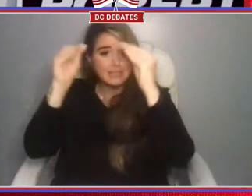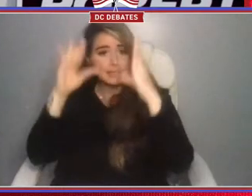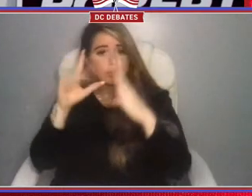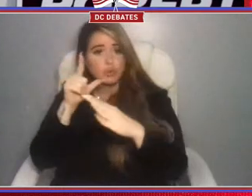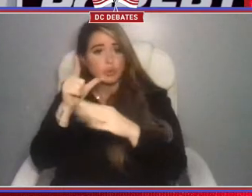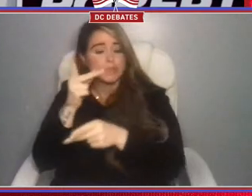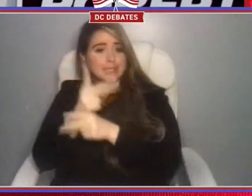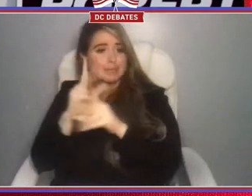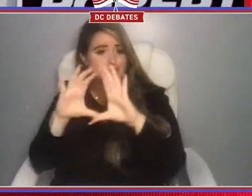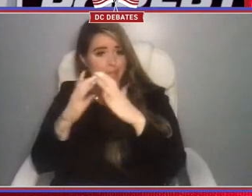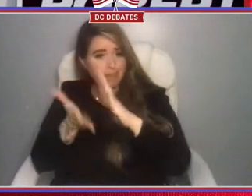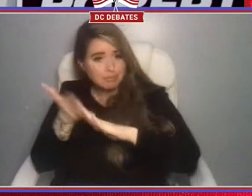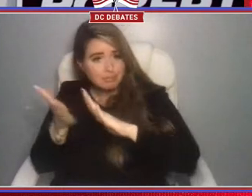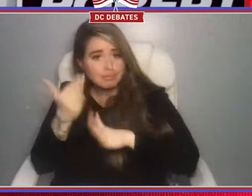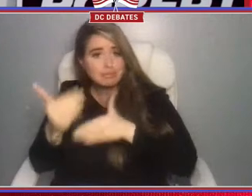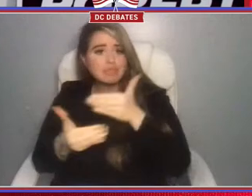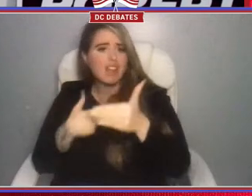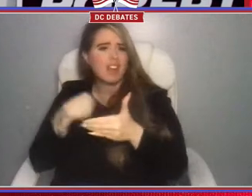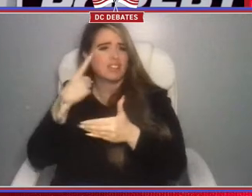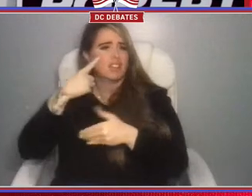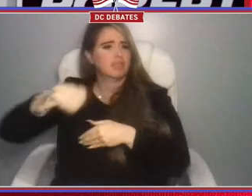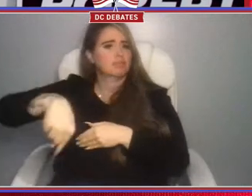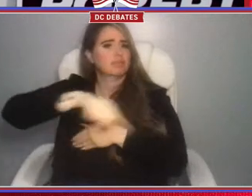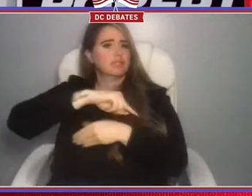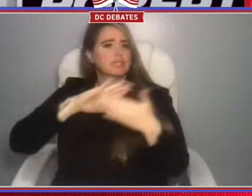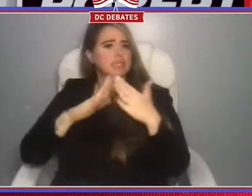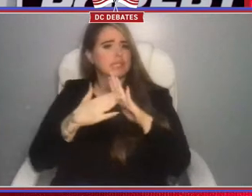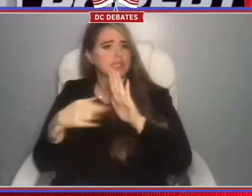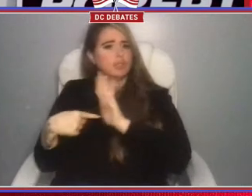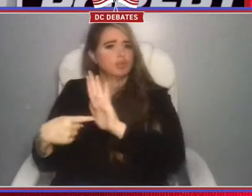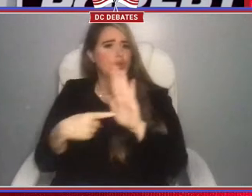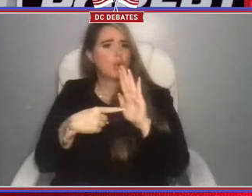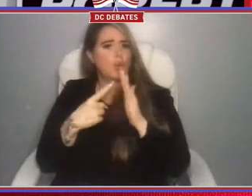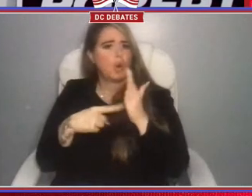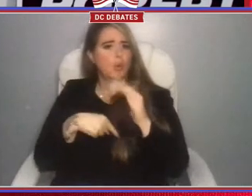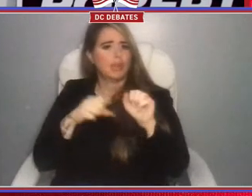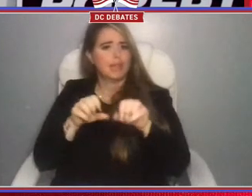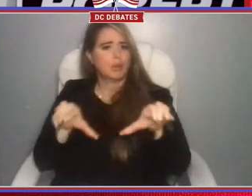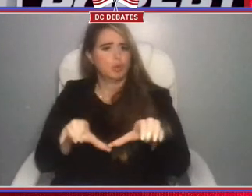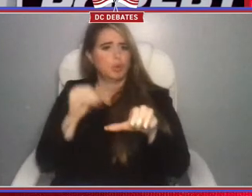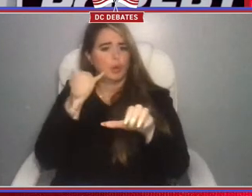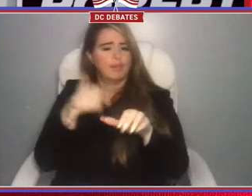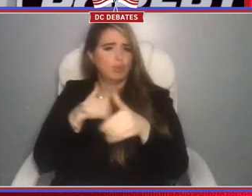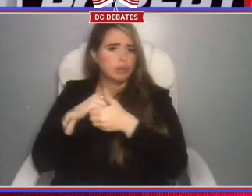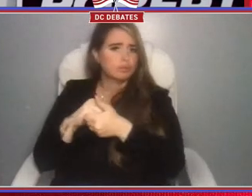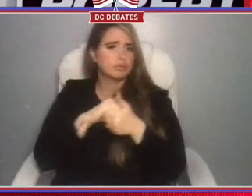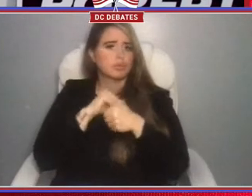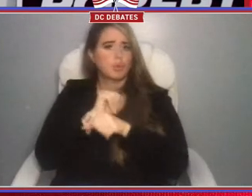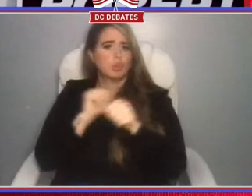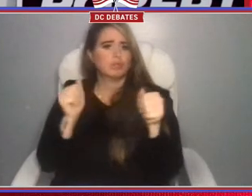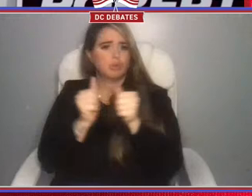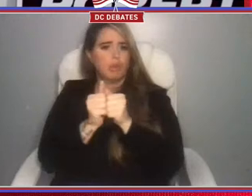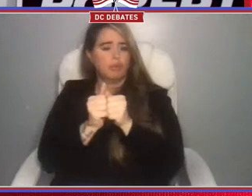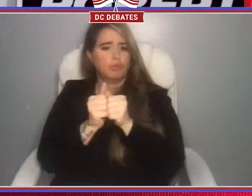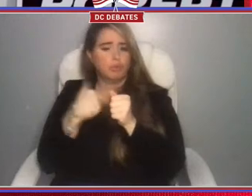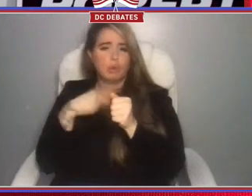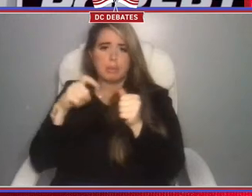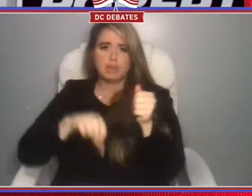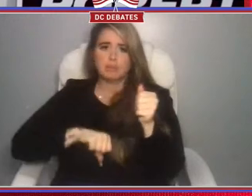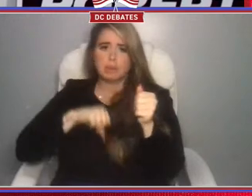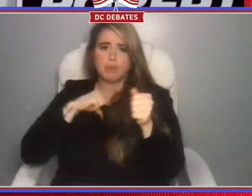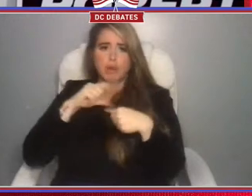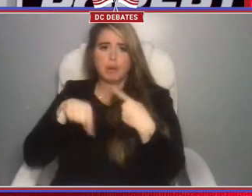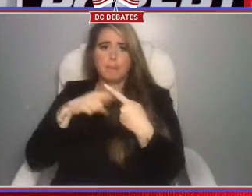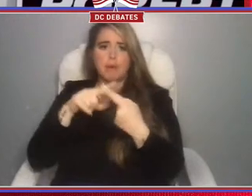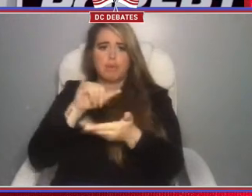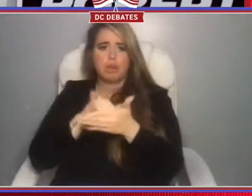going. I think as a city, we showed what we can do when we come together. And I think we've got to be proud of how we responded to the